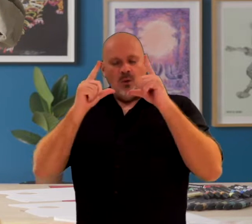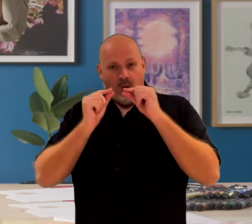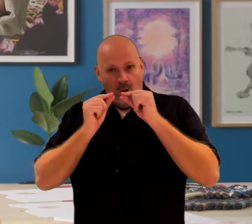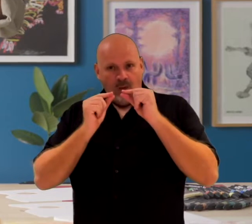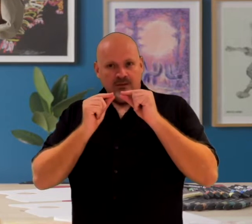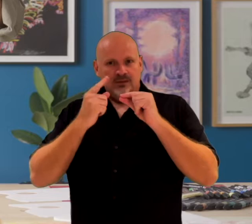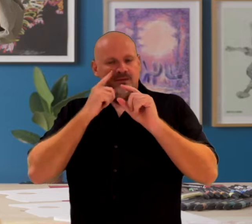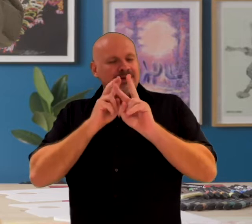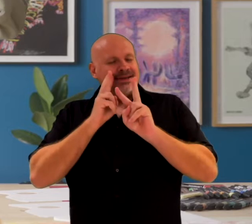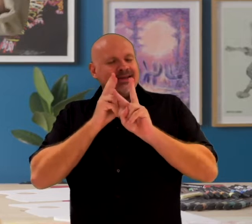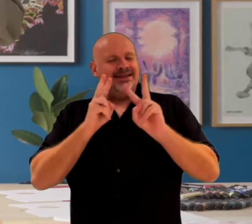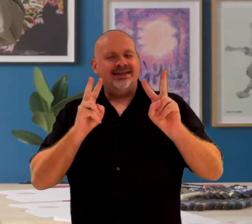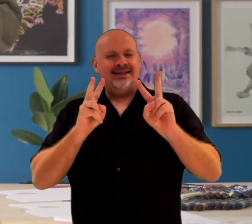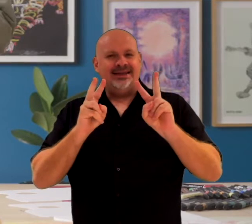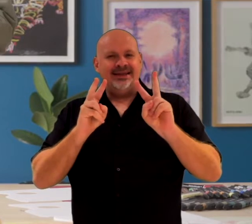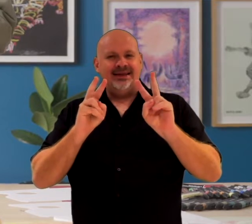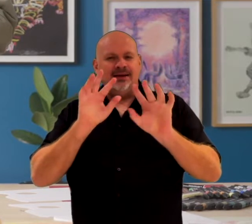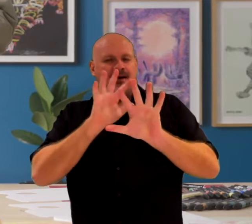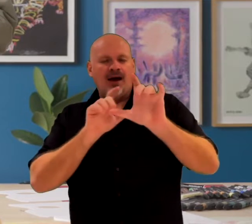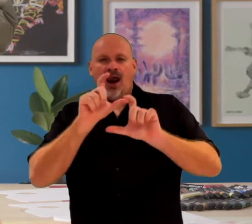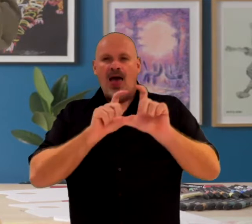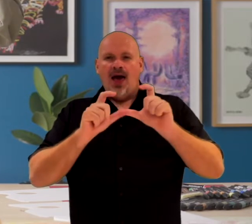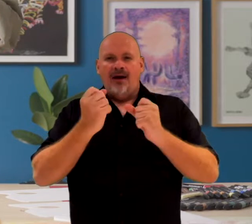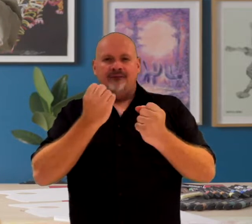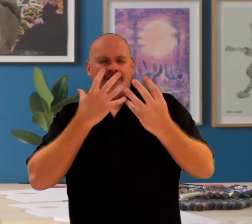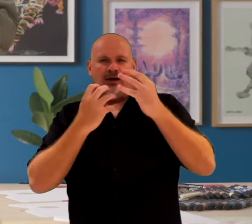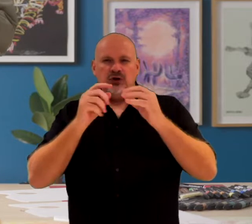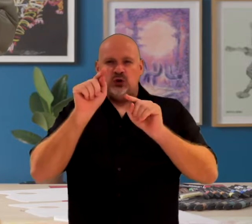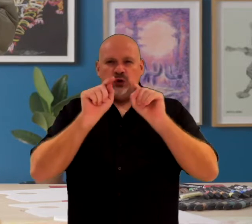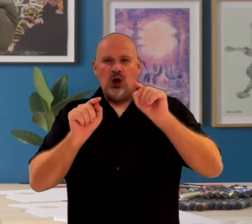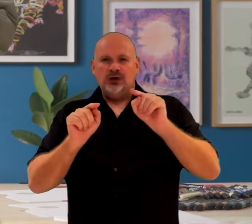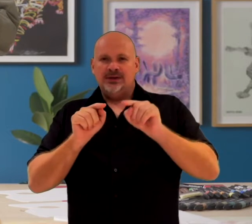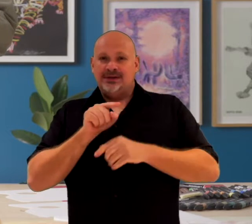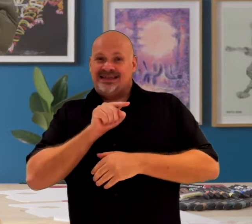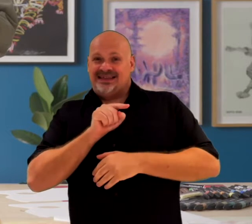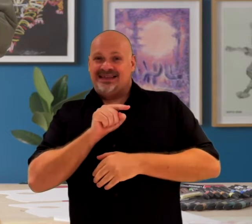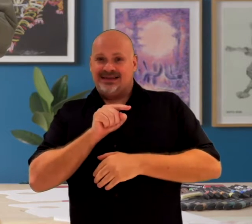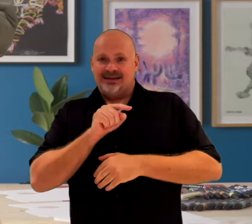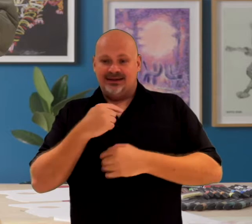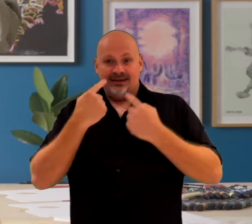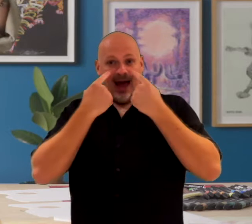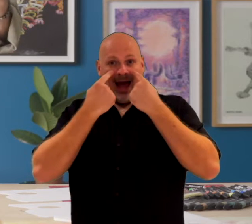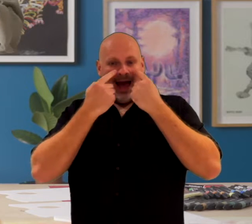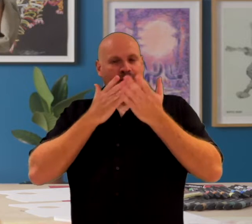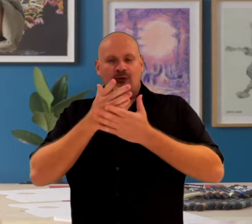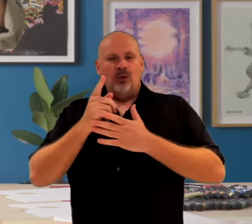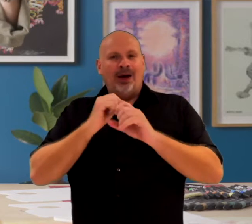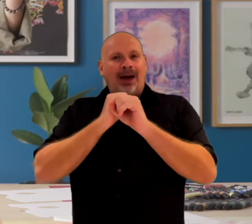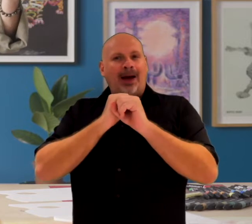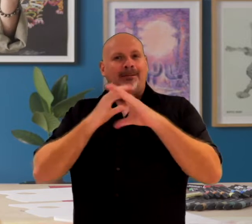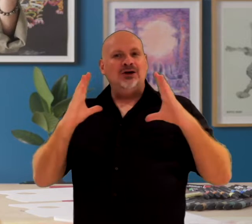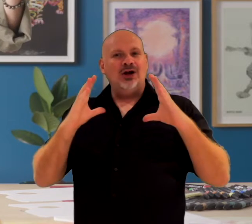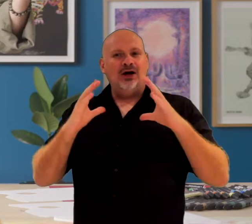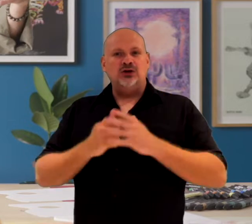colors and dots and flashes of light inside our eyes, through our imagination, we see a different type